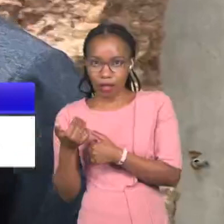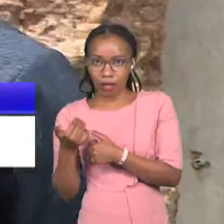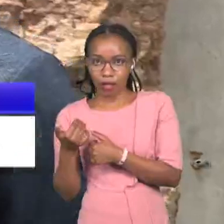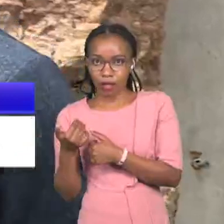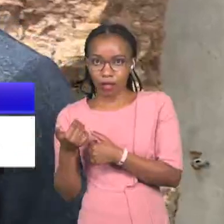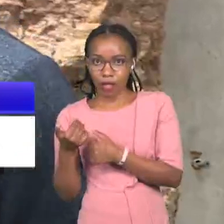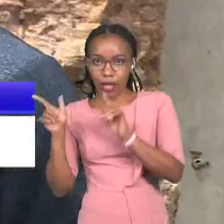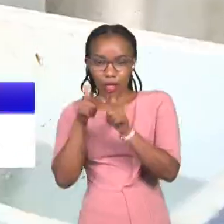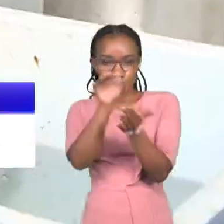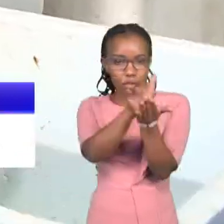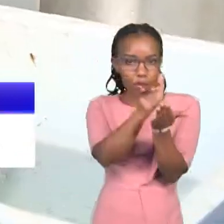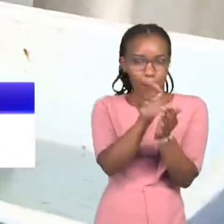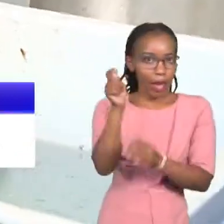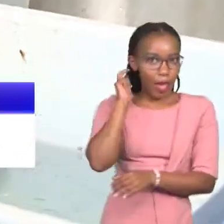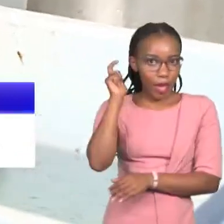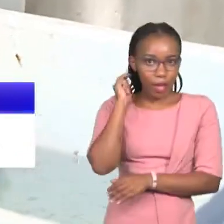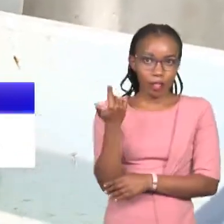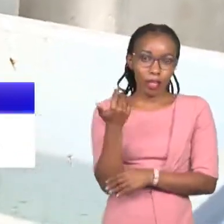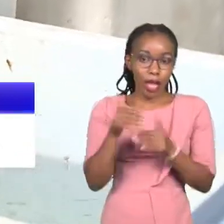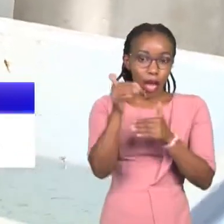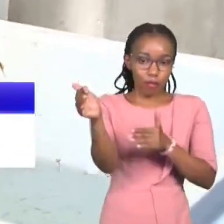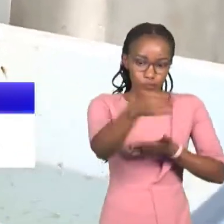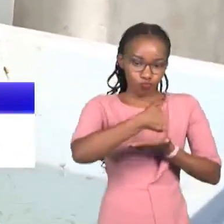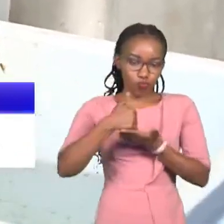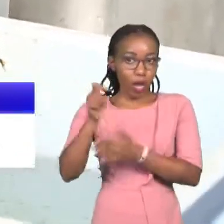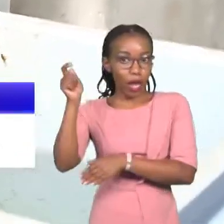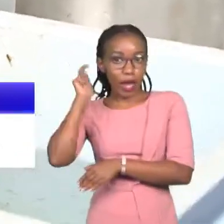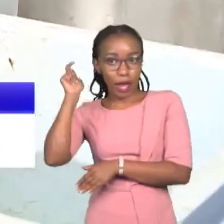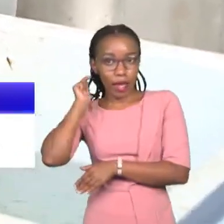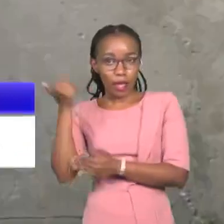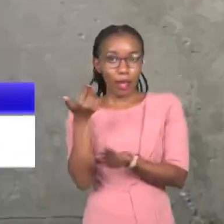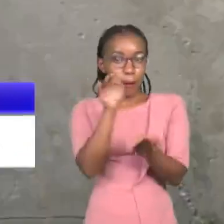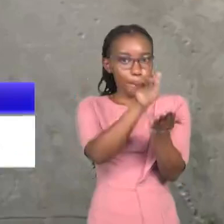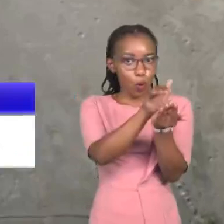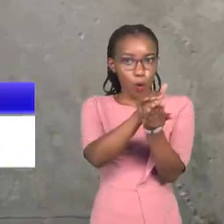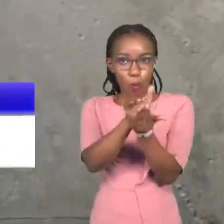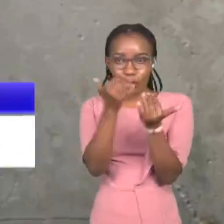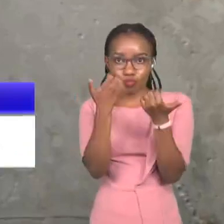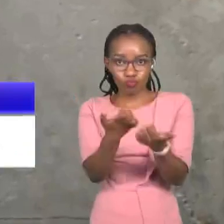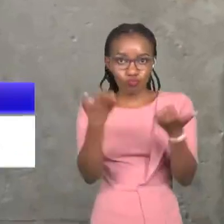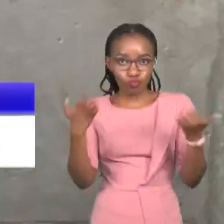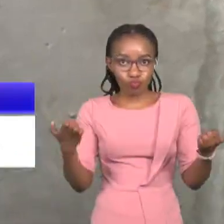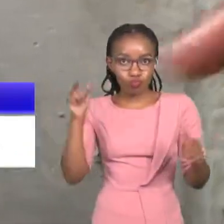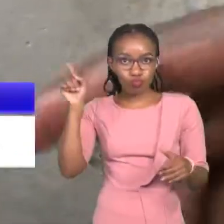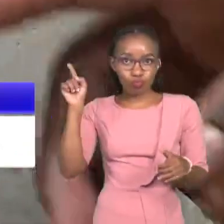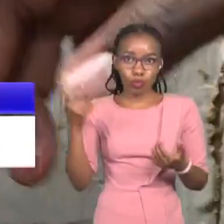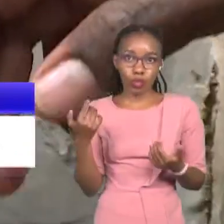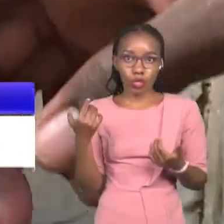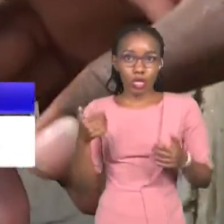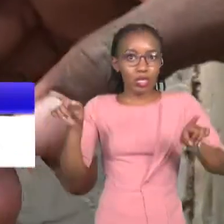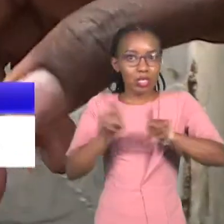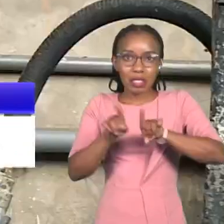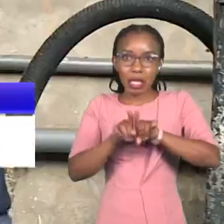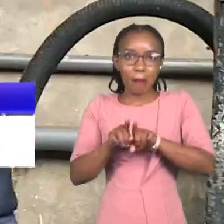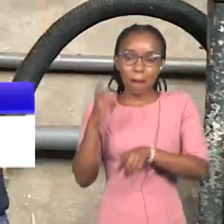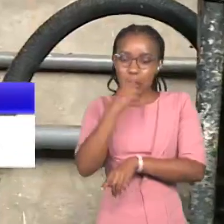we incubate the eggs. After collecting the eggs, they're put in artificial incubators that simulate the mouth of the